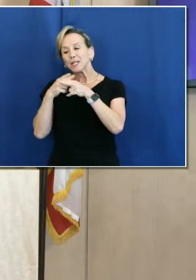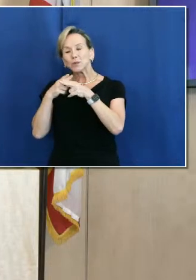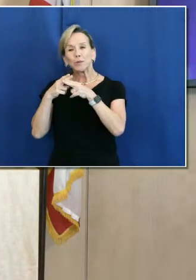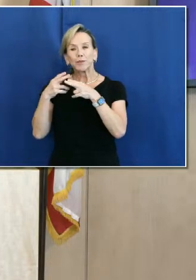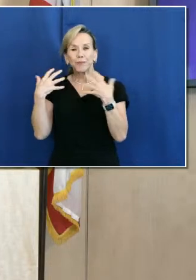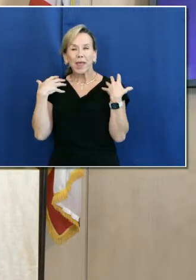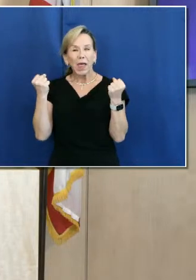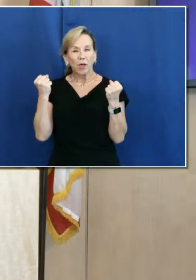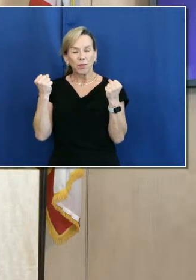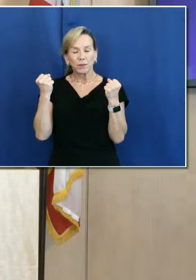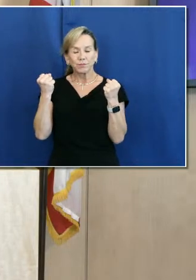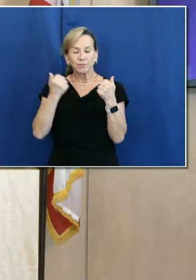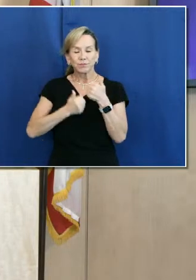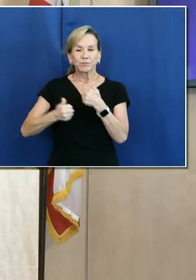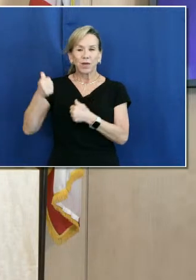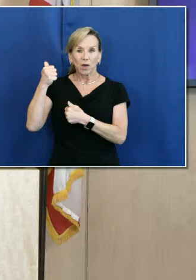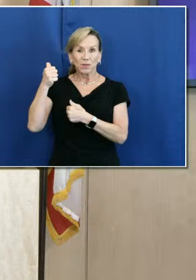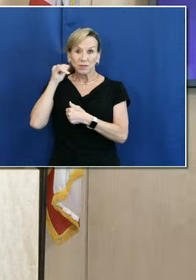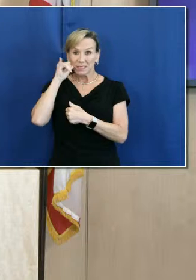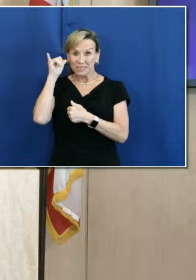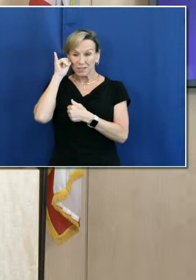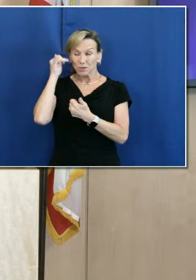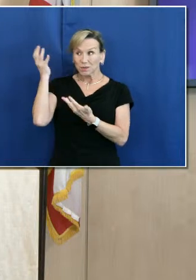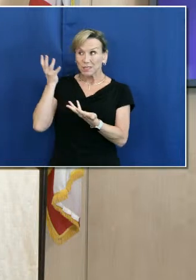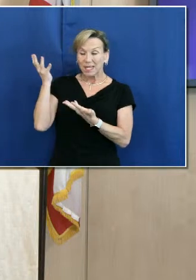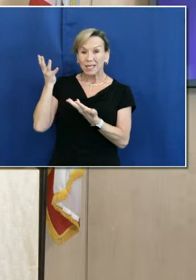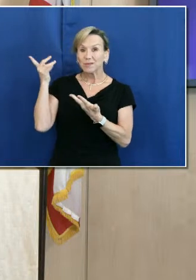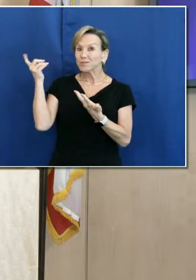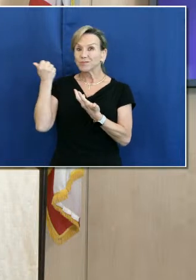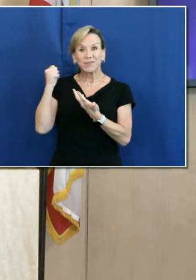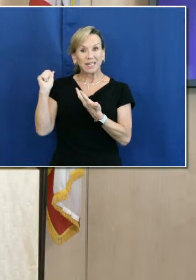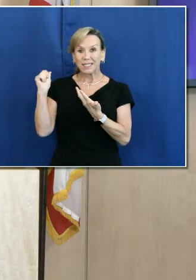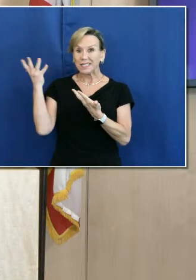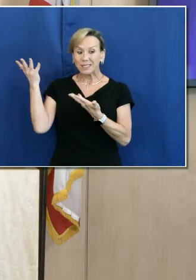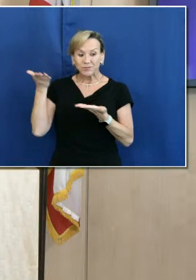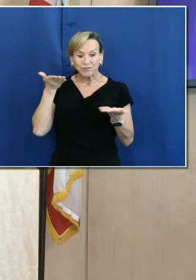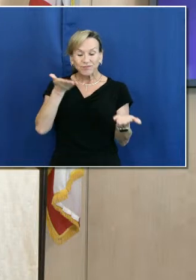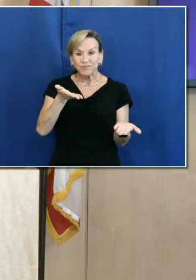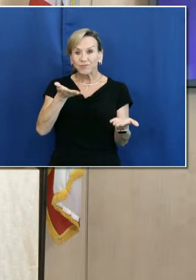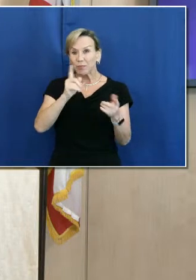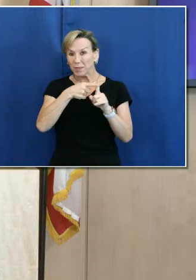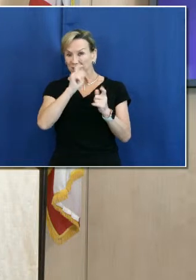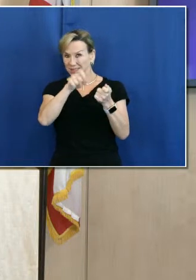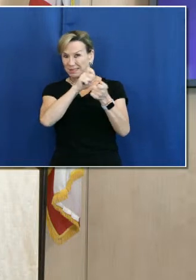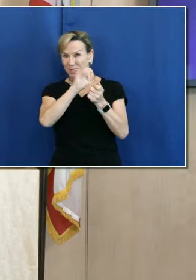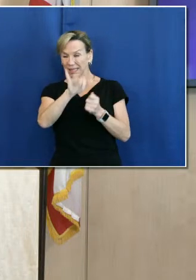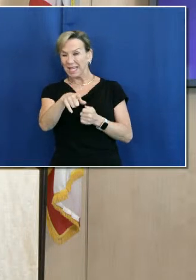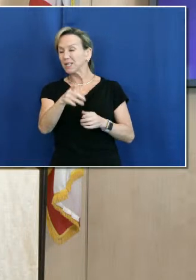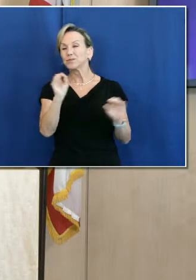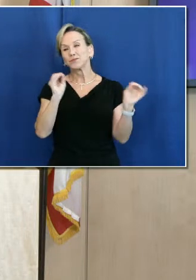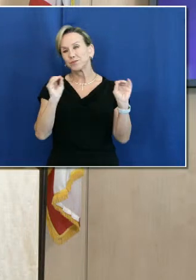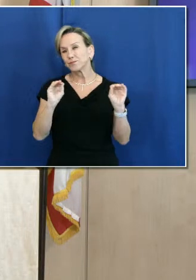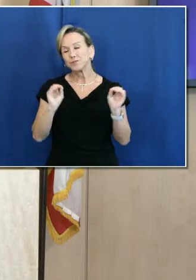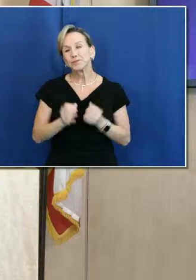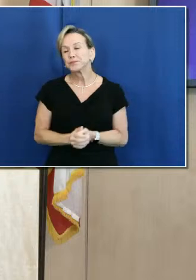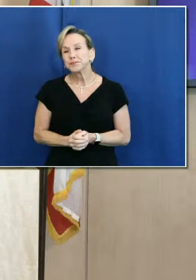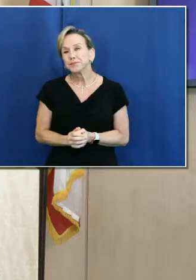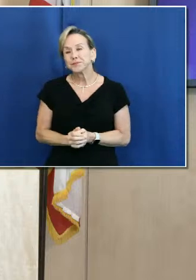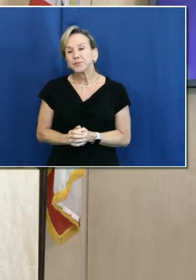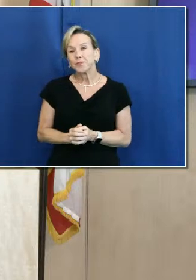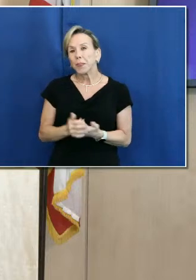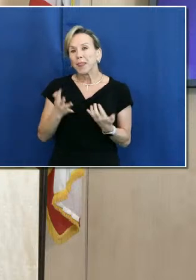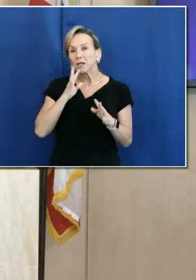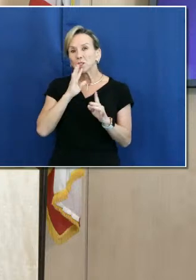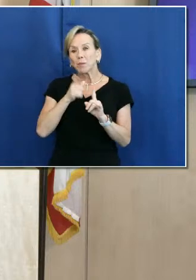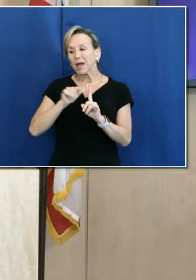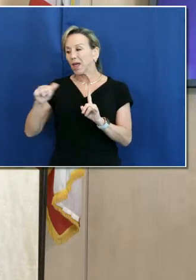officer yesterday, and we did not have any guidance to that note related to reopening up